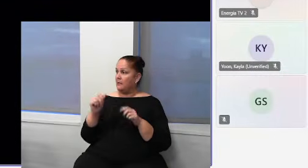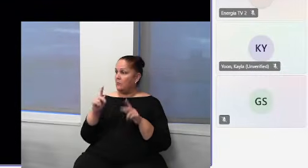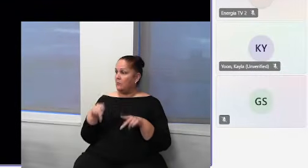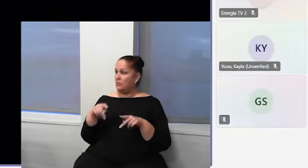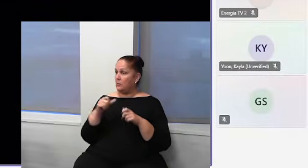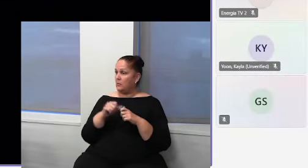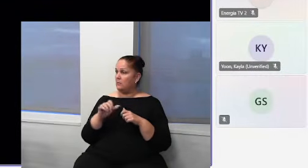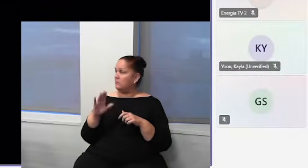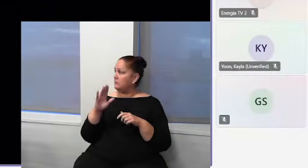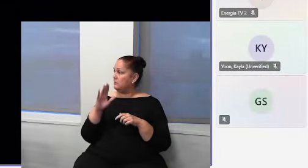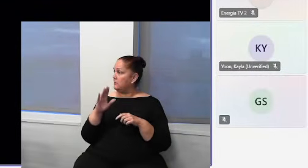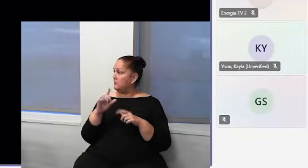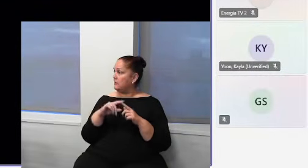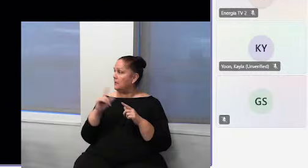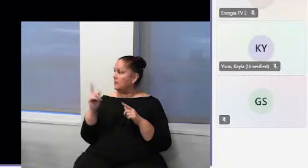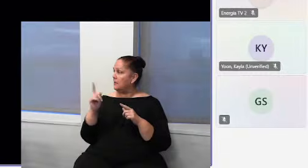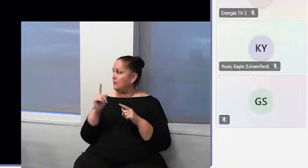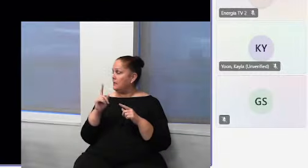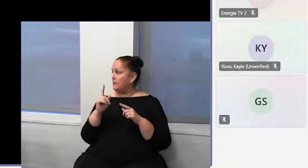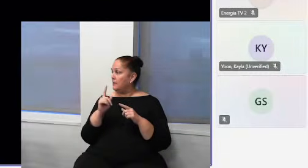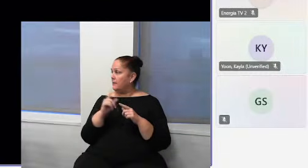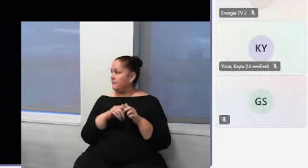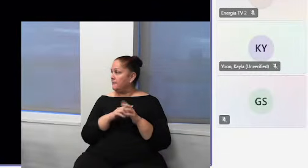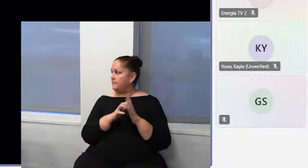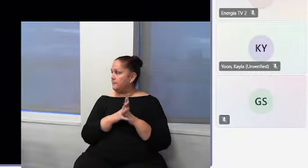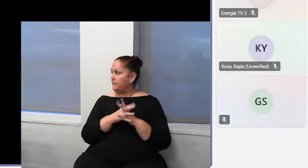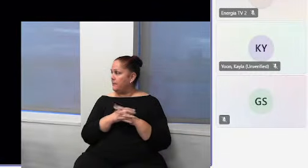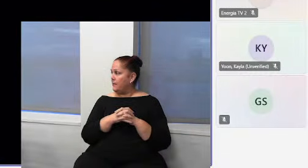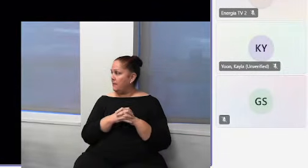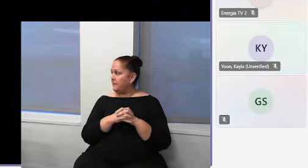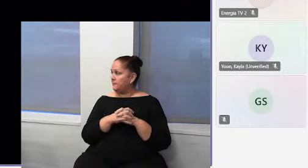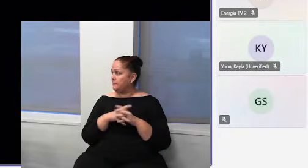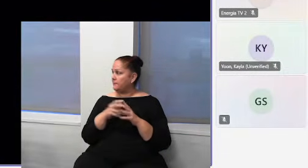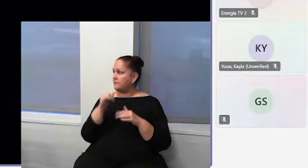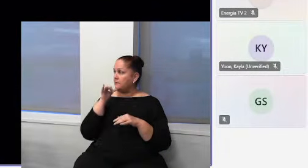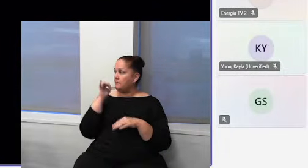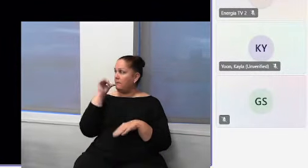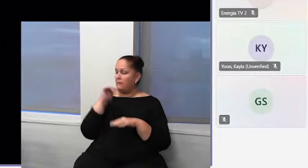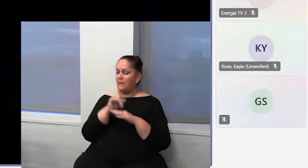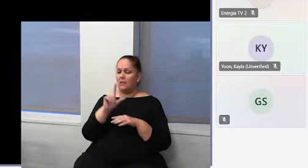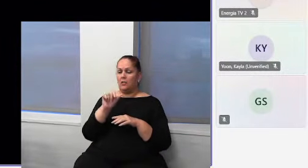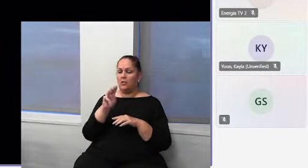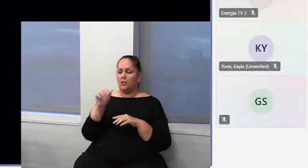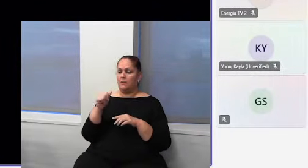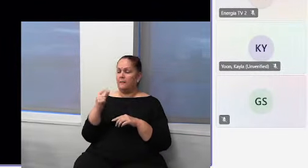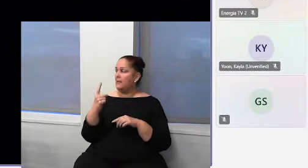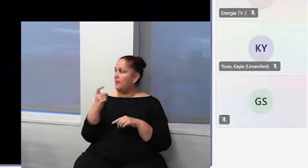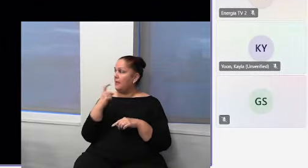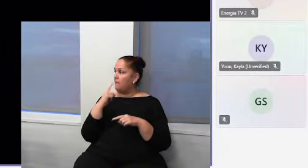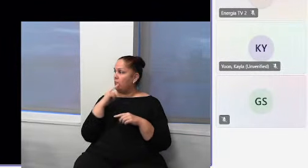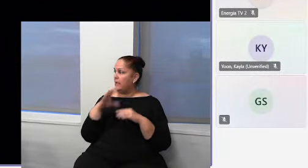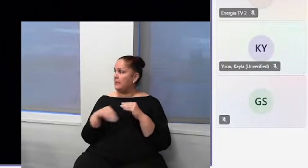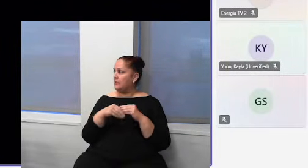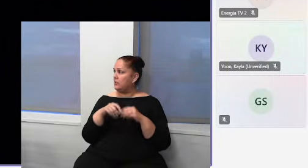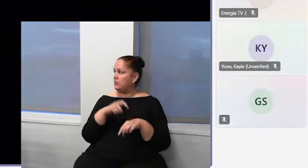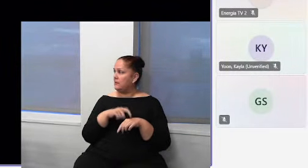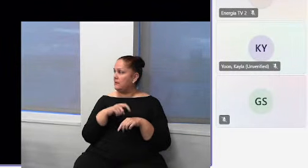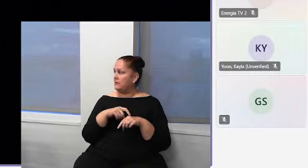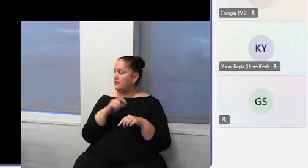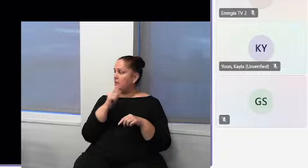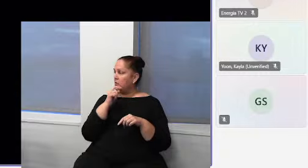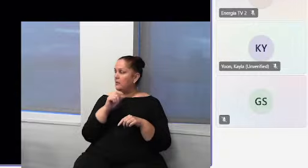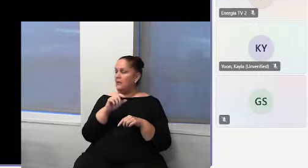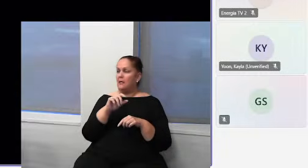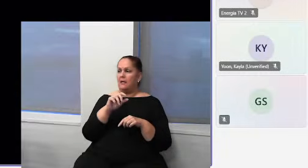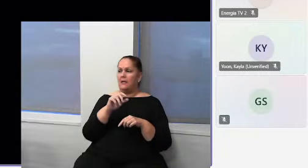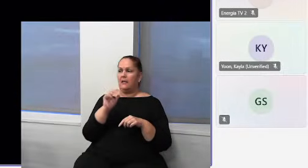unless somebody wants to raise anything. Yes, if I may. last night, Luma asked for an